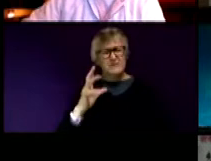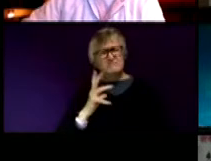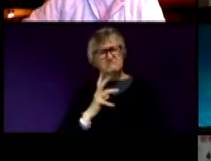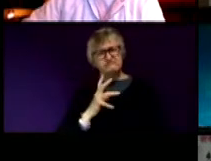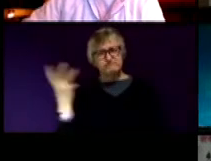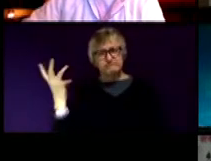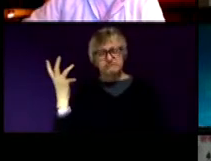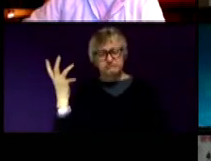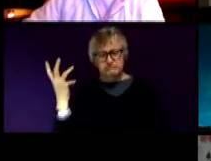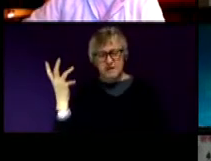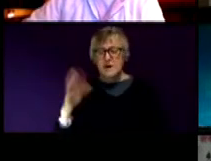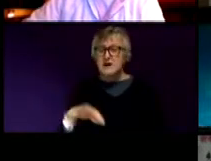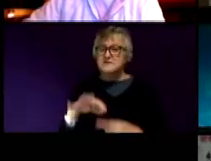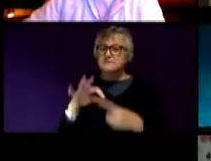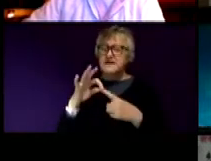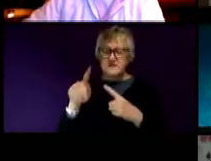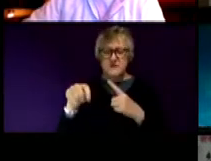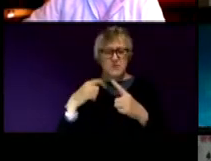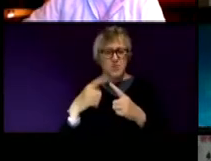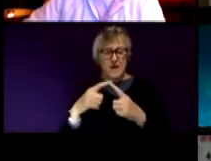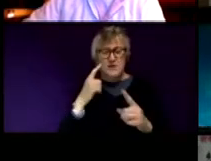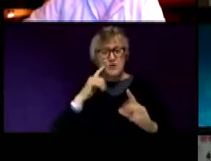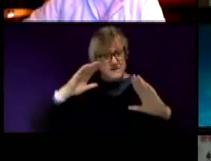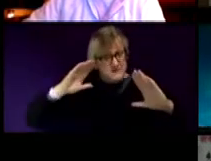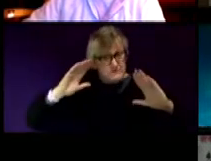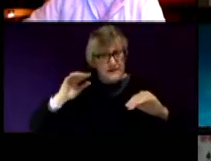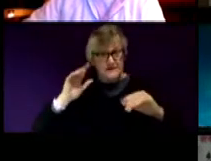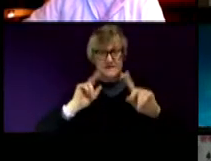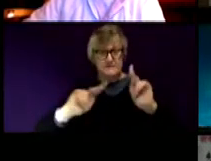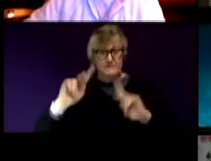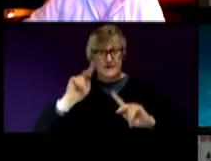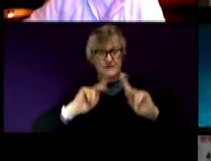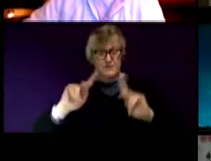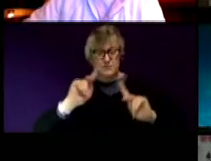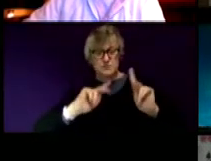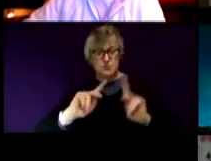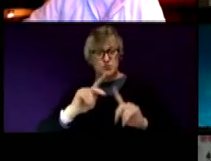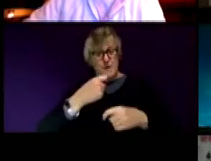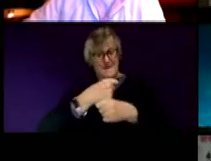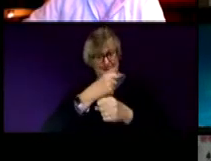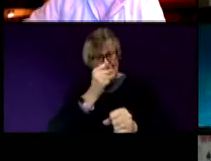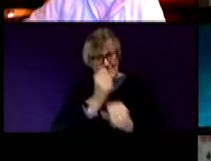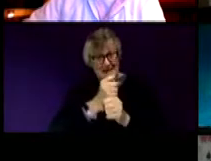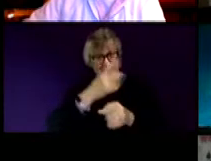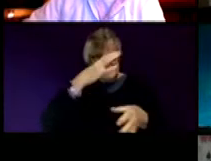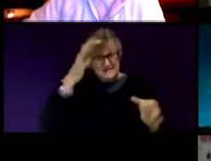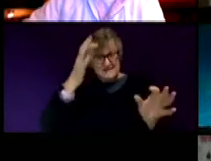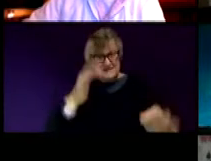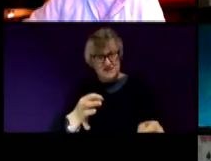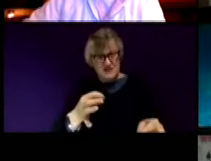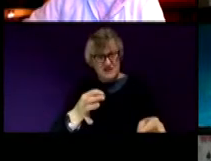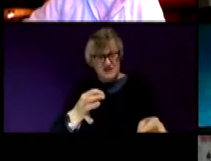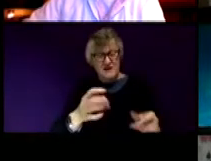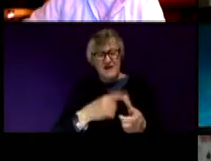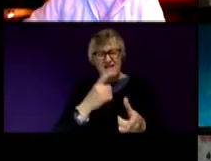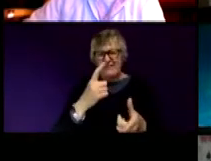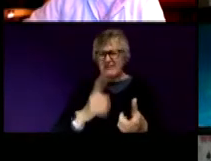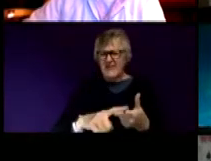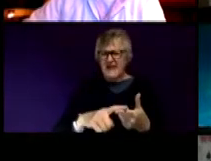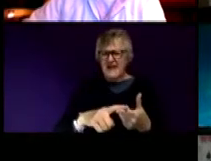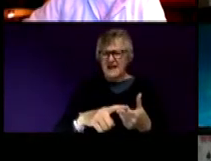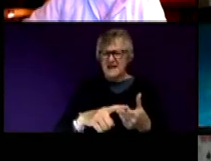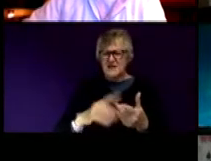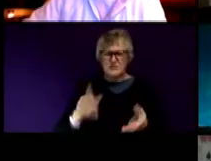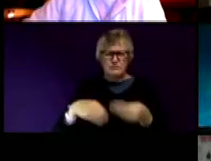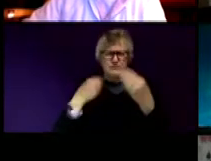on something and you provide lengthy information at a very short notice. I know we also recommended